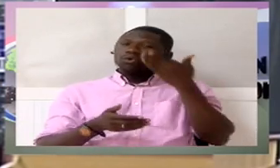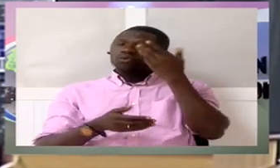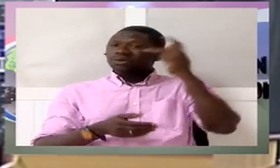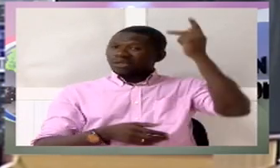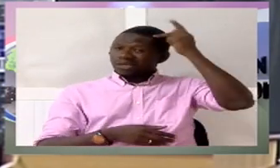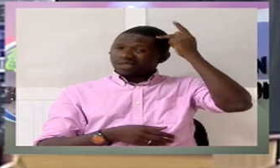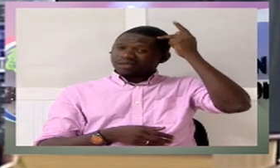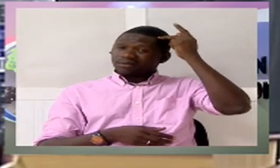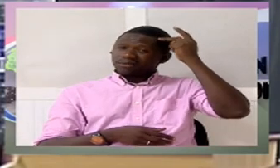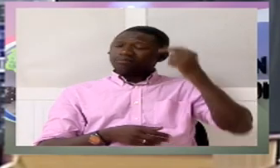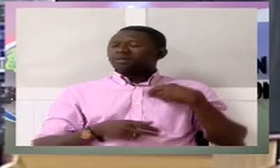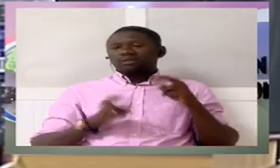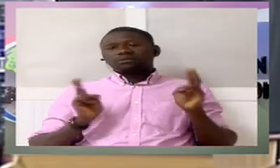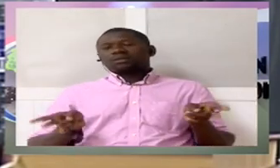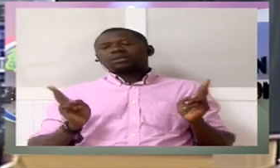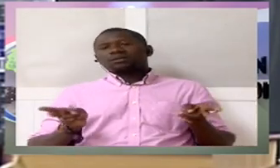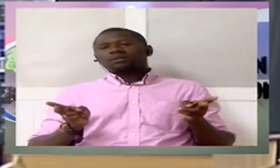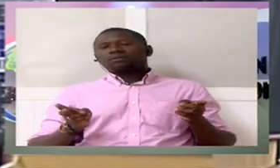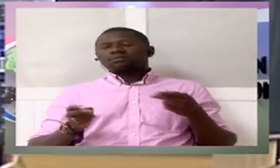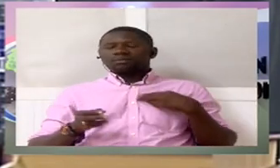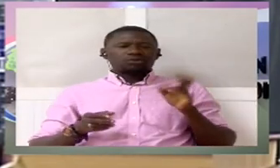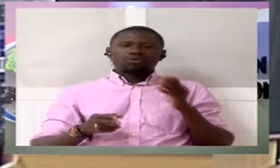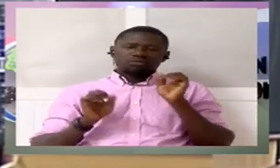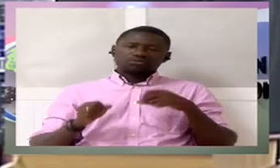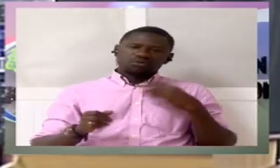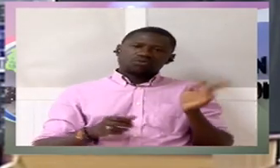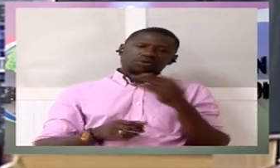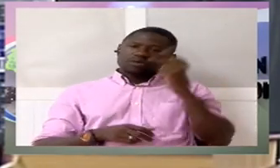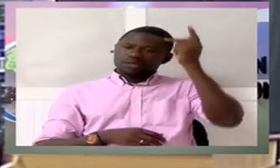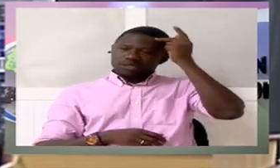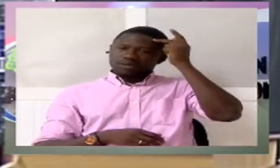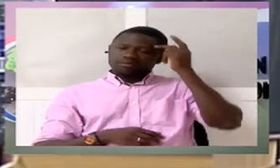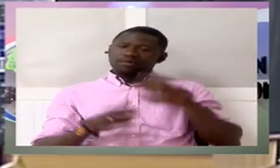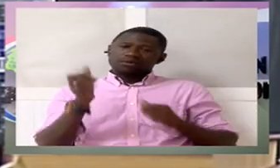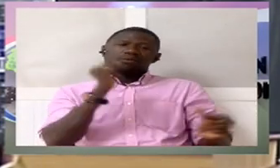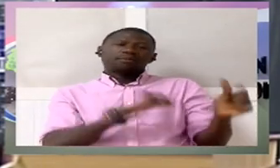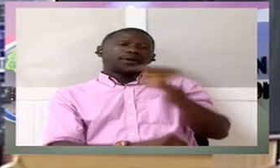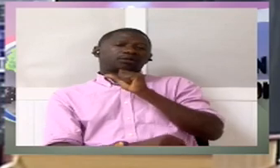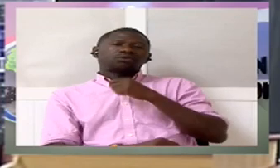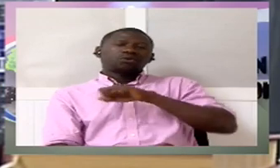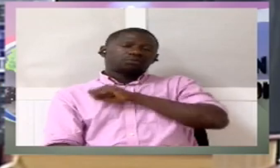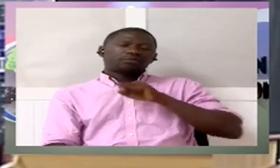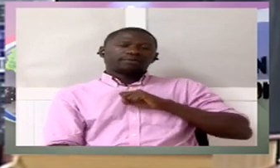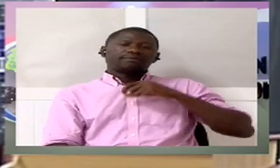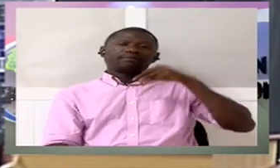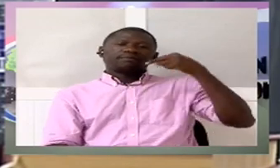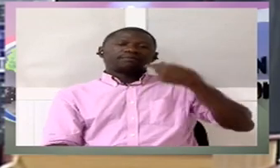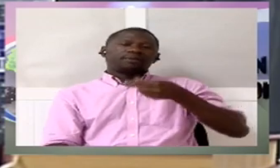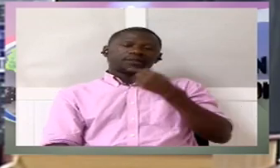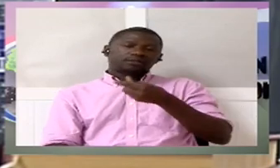Kanilai. Batata. I was tired. Manata Kanilai. I couldn't get there eventually. Mursa Karantaba. I returned to Karantaba.